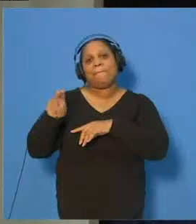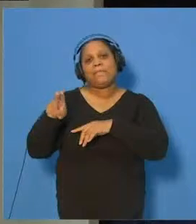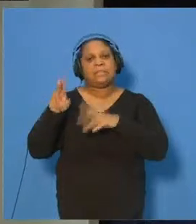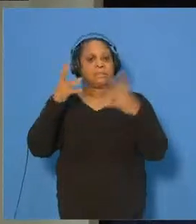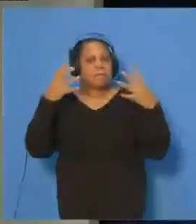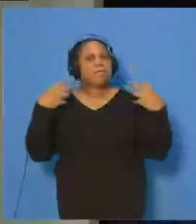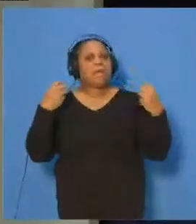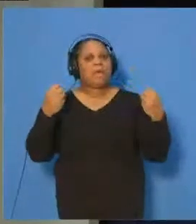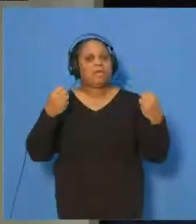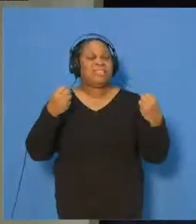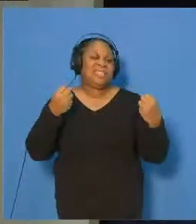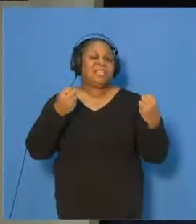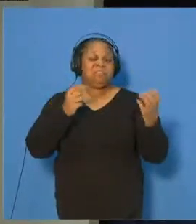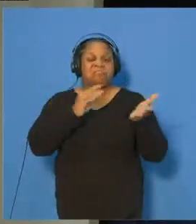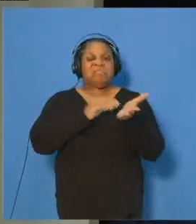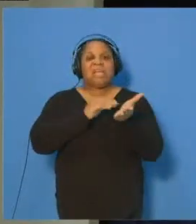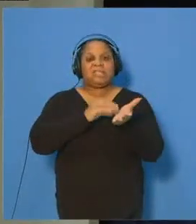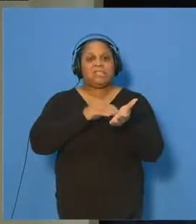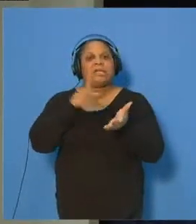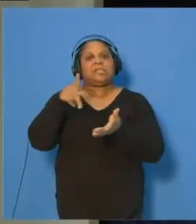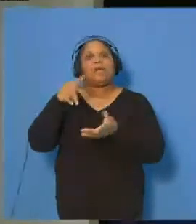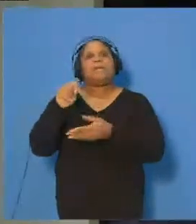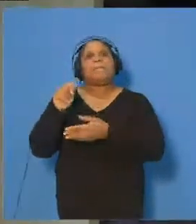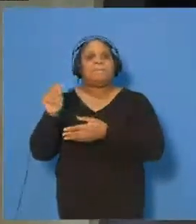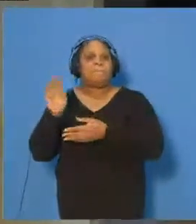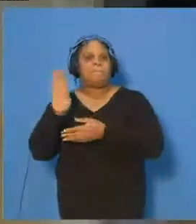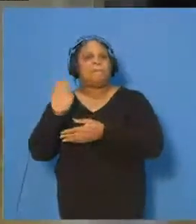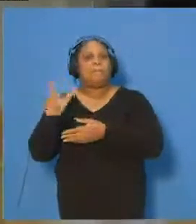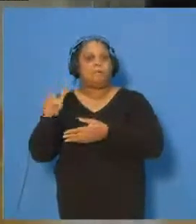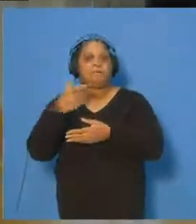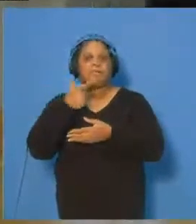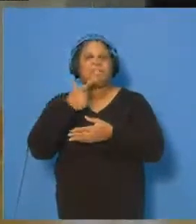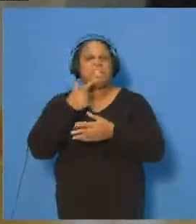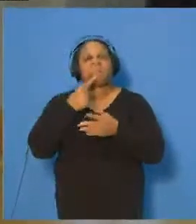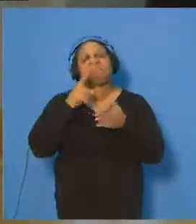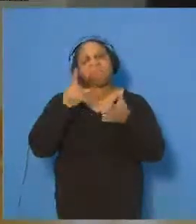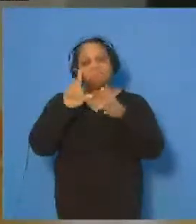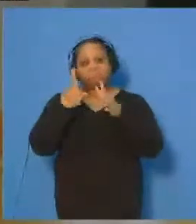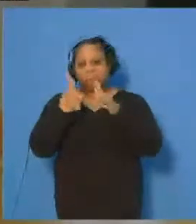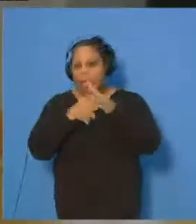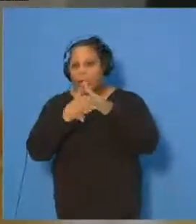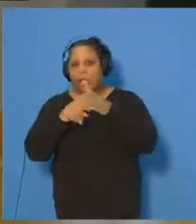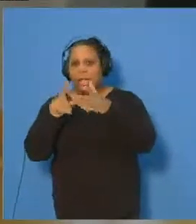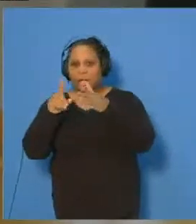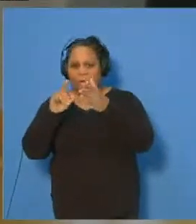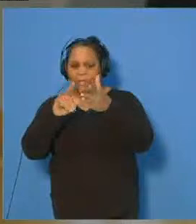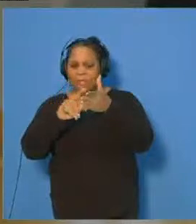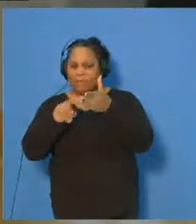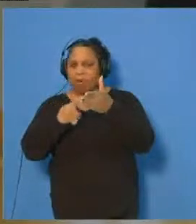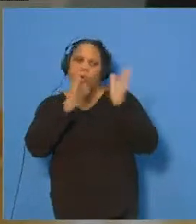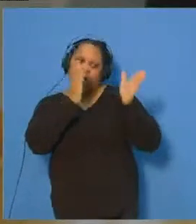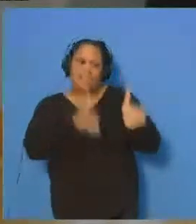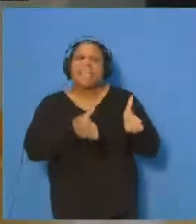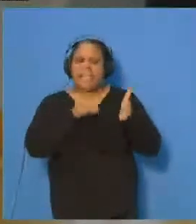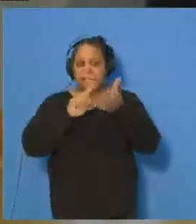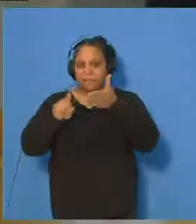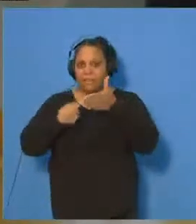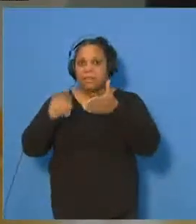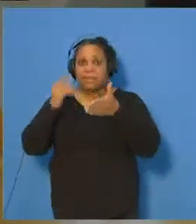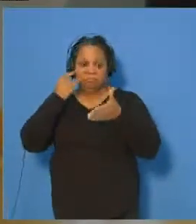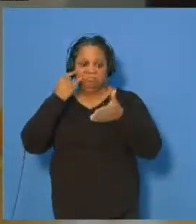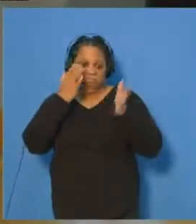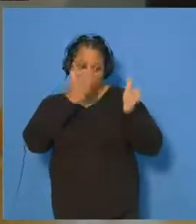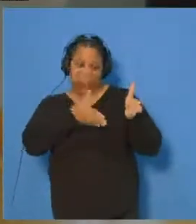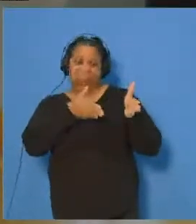As Dr. People would have said last week when she was here, they do what's called a case investigation. So if a person tests